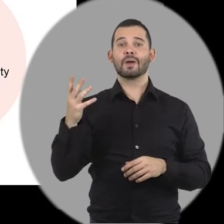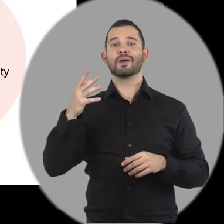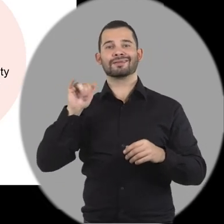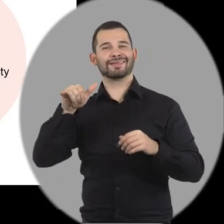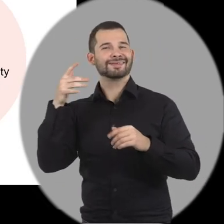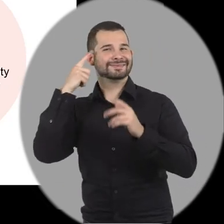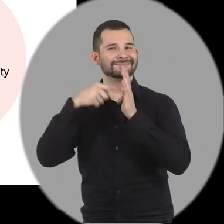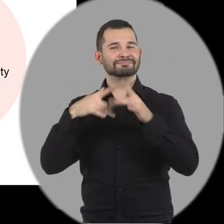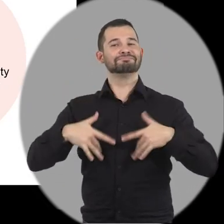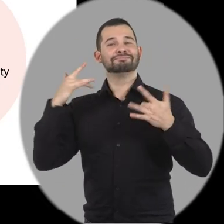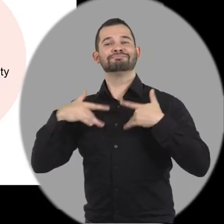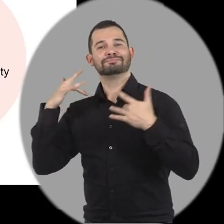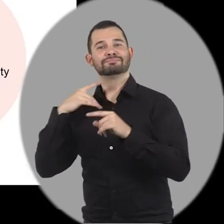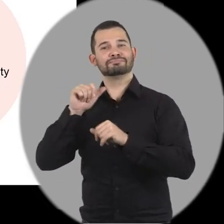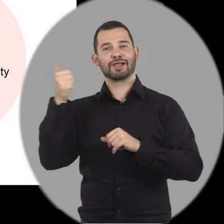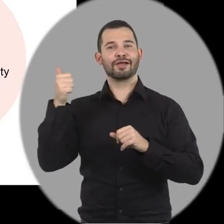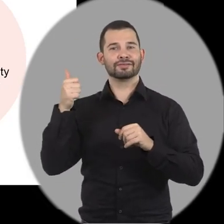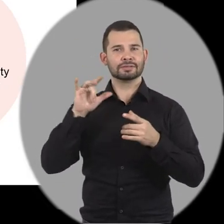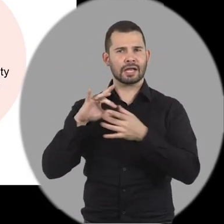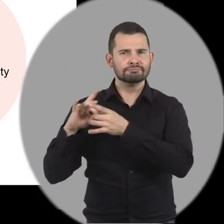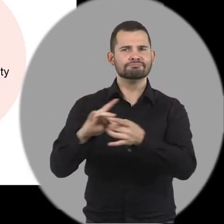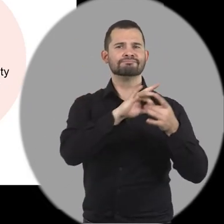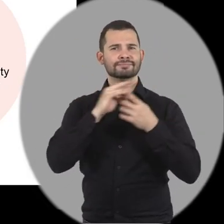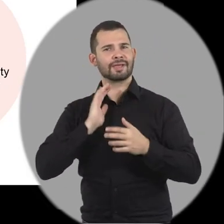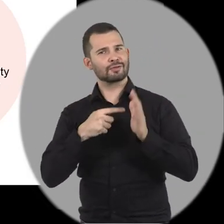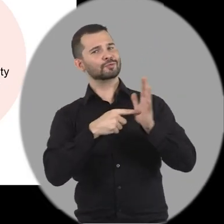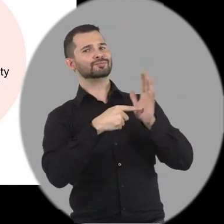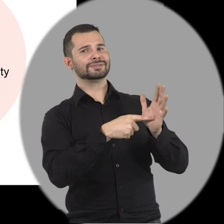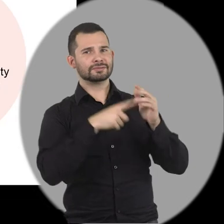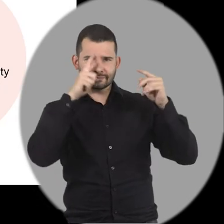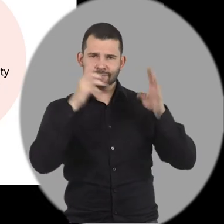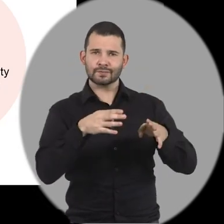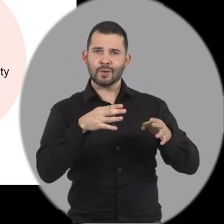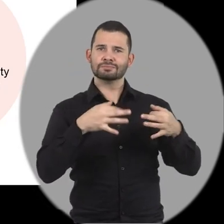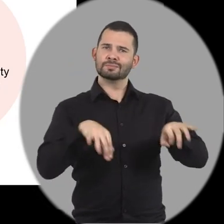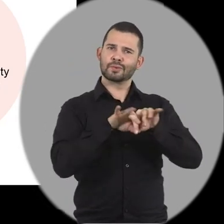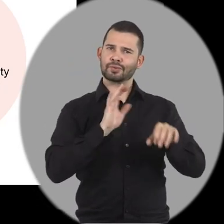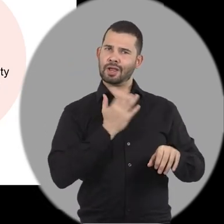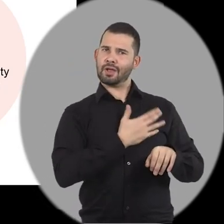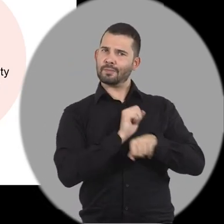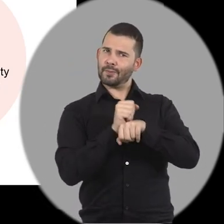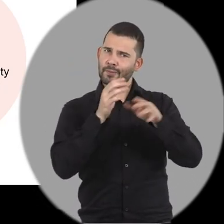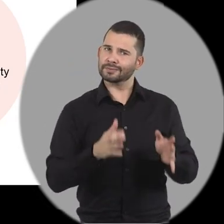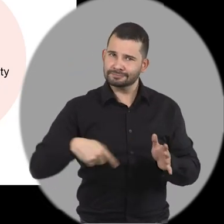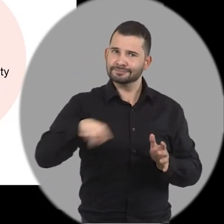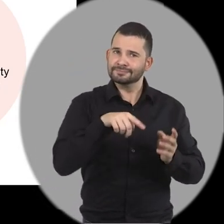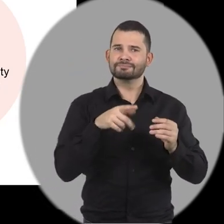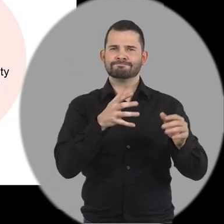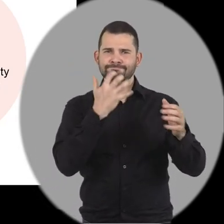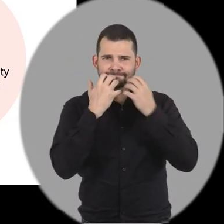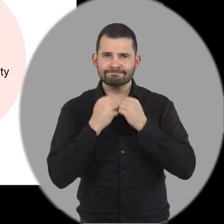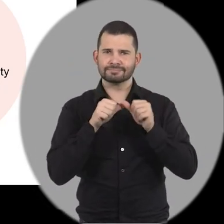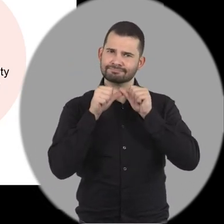partnerships, collaborating to increase our representation, and focusing on the things that matter to our employees so that